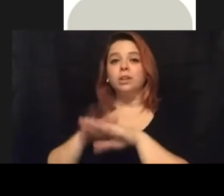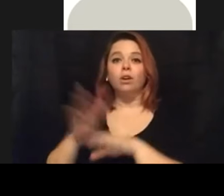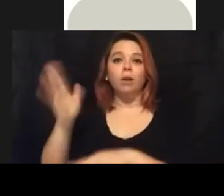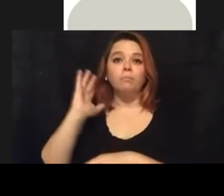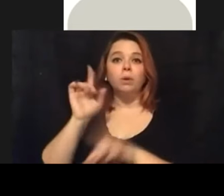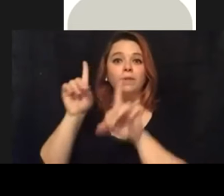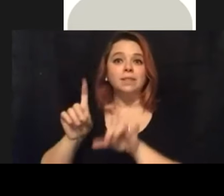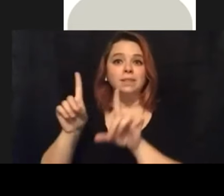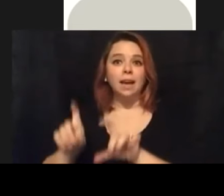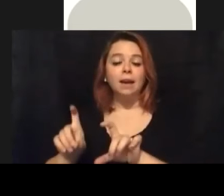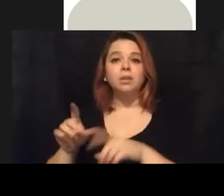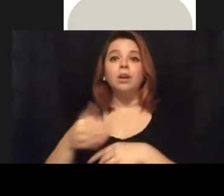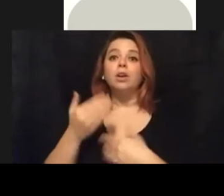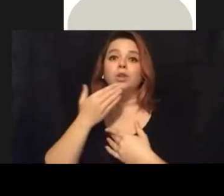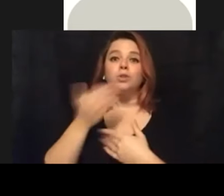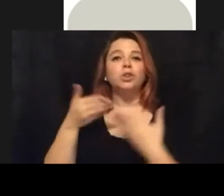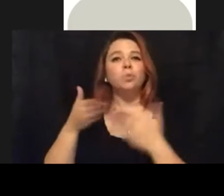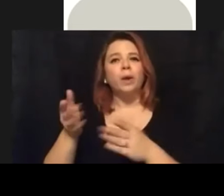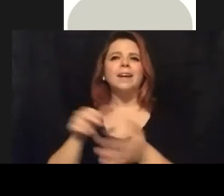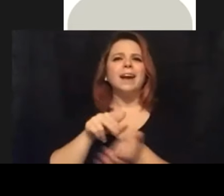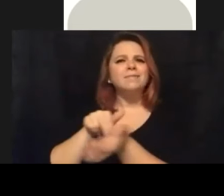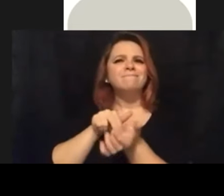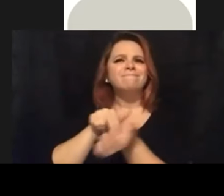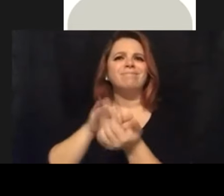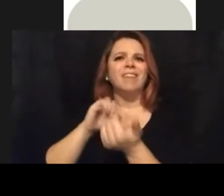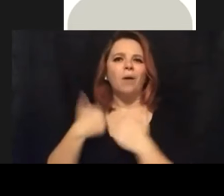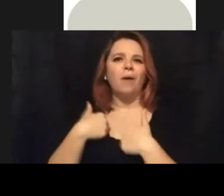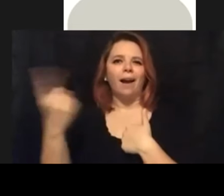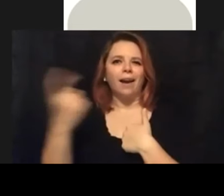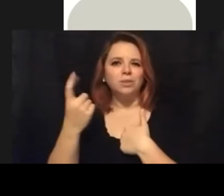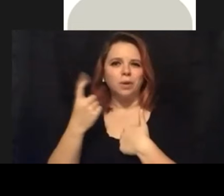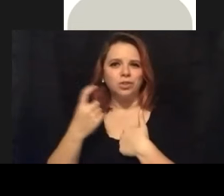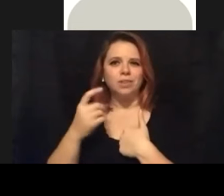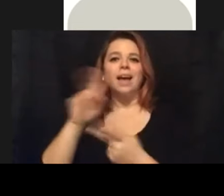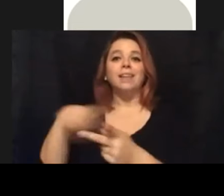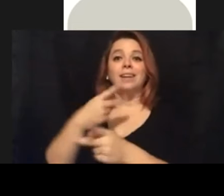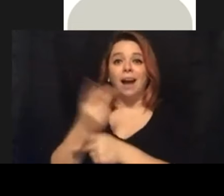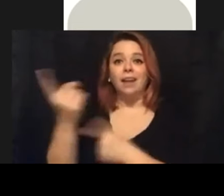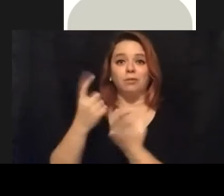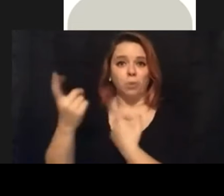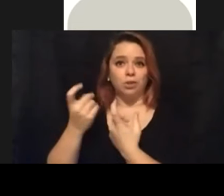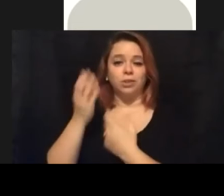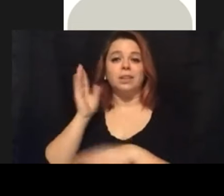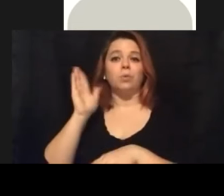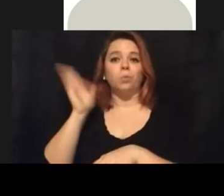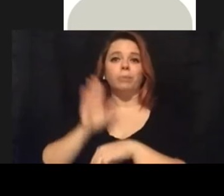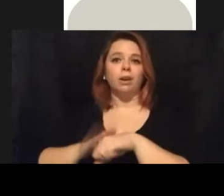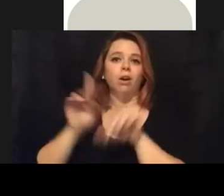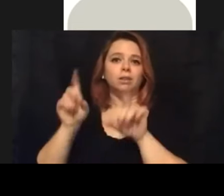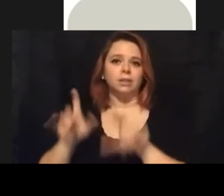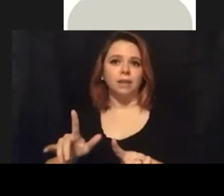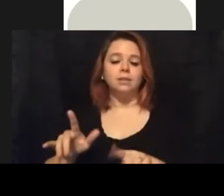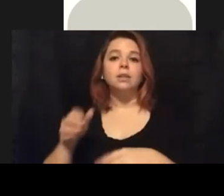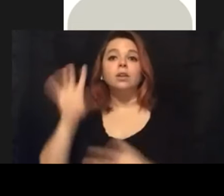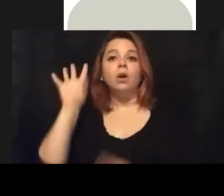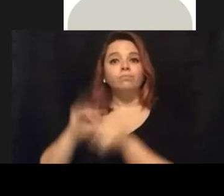So it is a good gauge of both how I ask questions and what type of questions I'm going to answer. You have 25 minutes